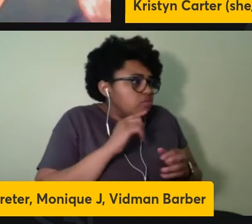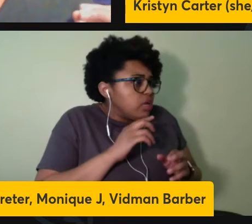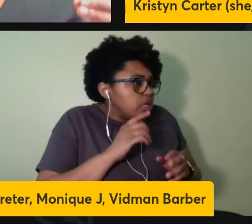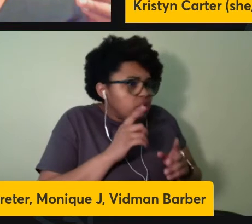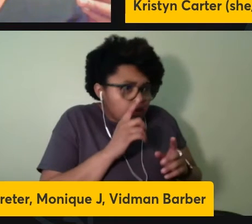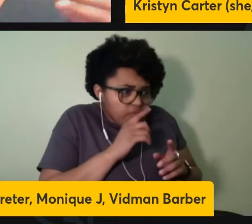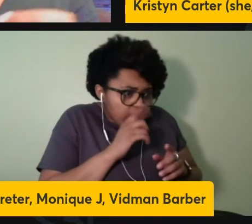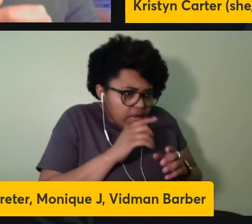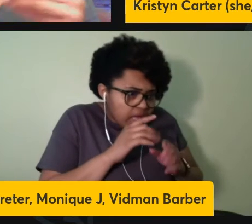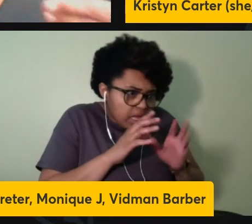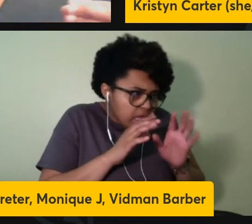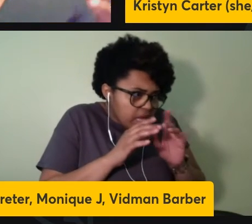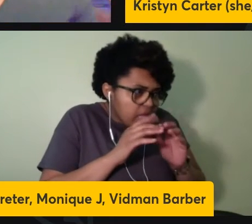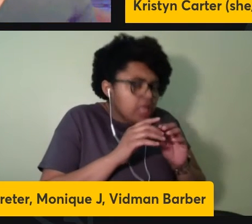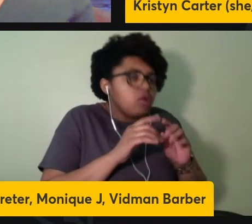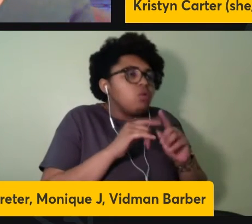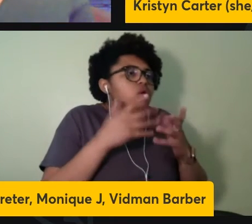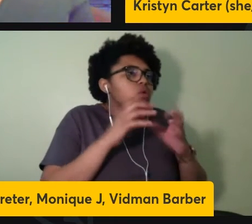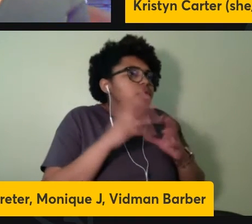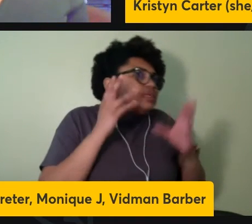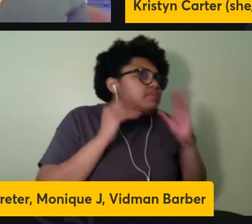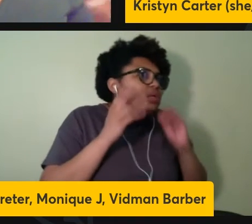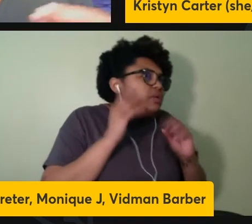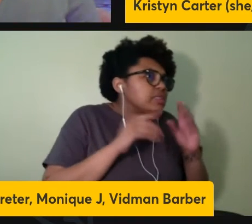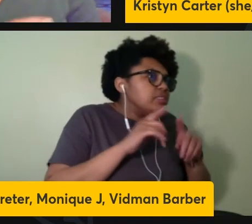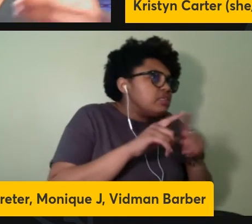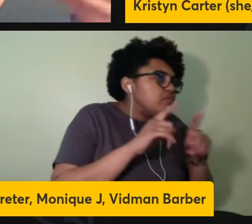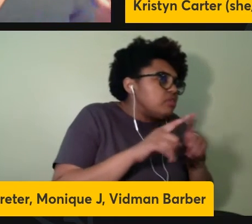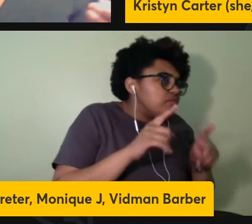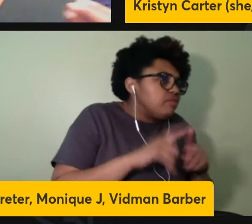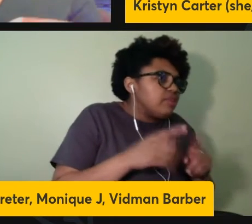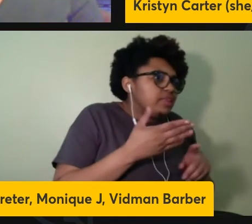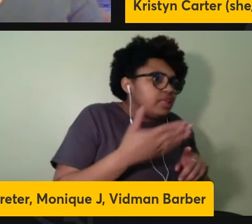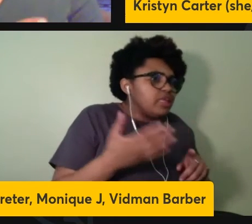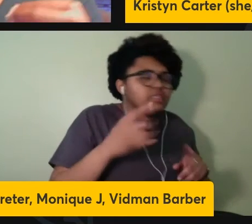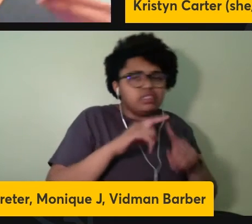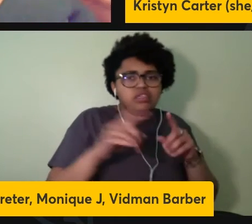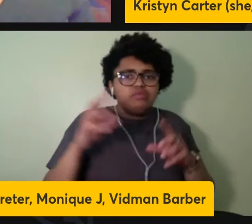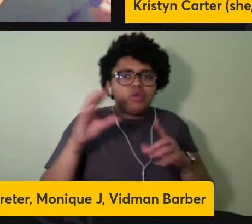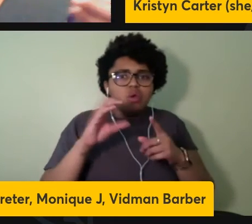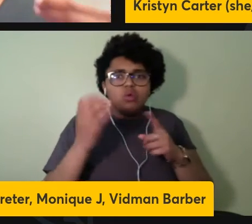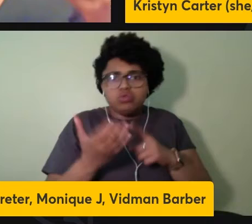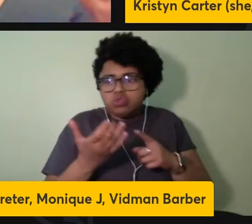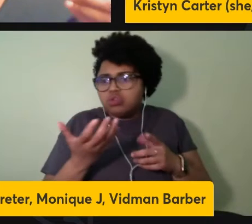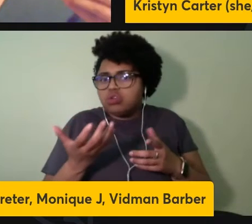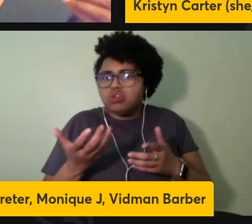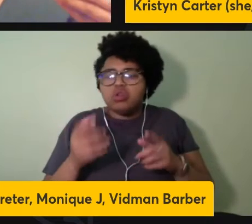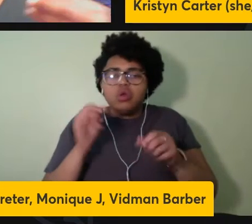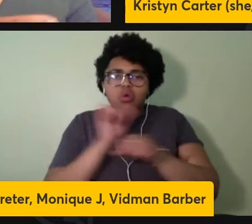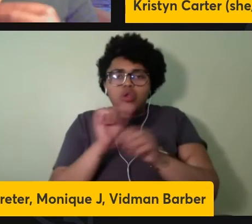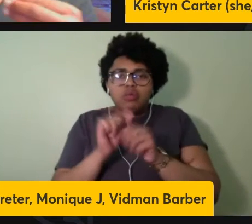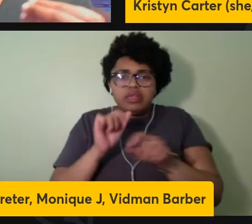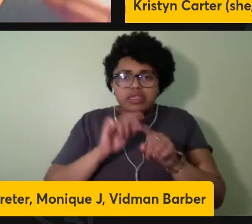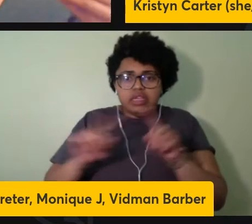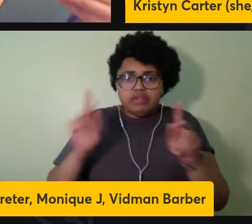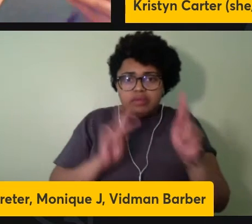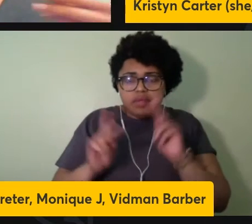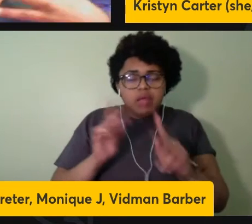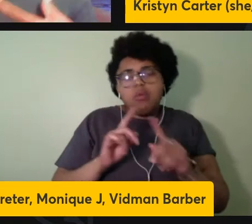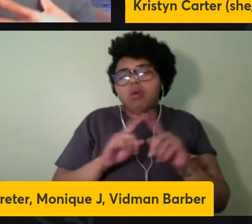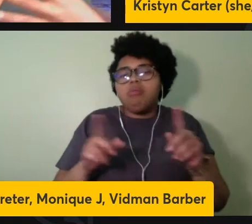to step out of our box and experience different things and different cultures, or working with different people. And so what I say is to